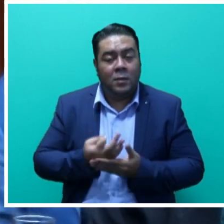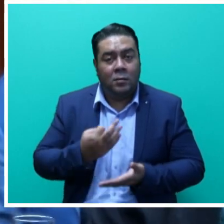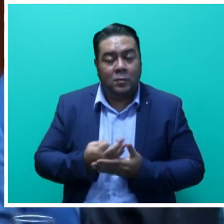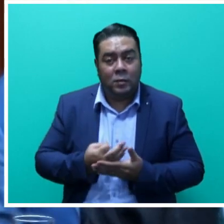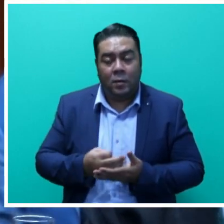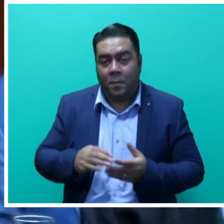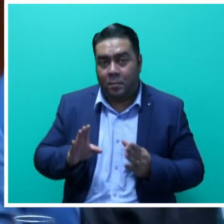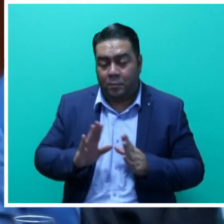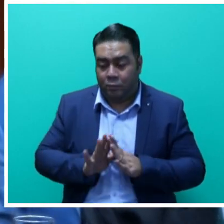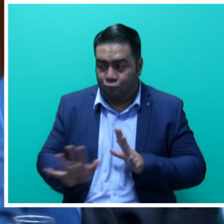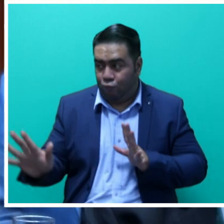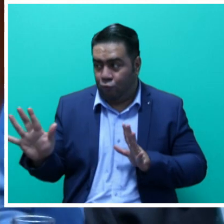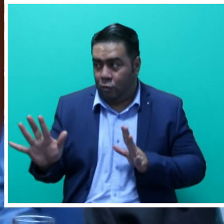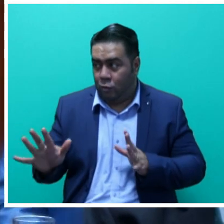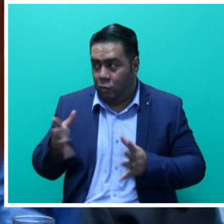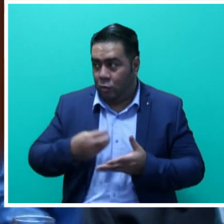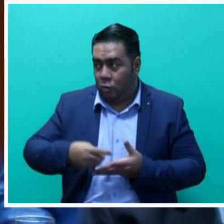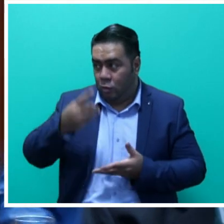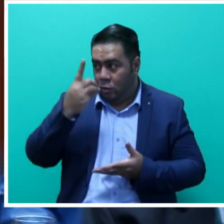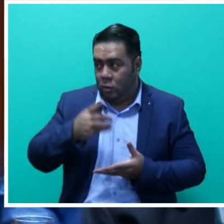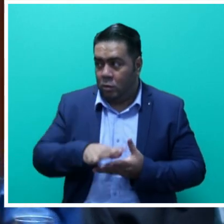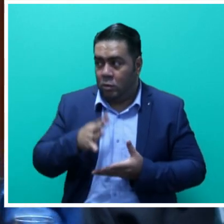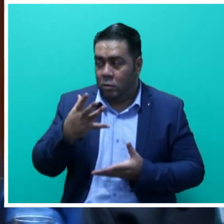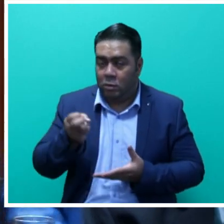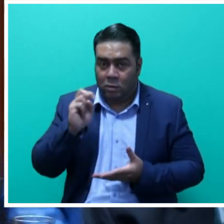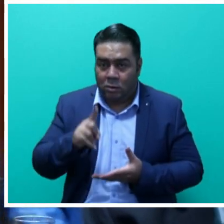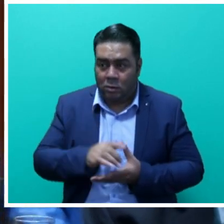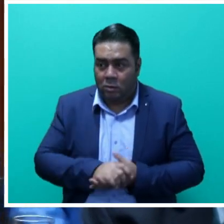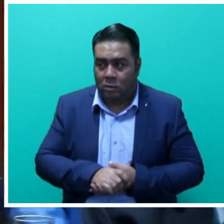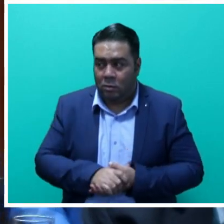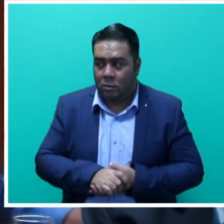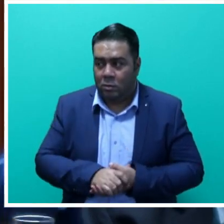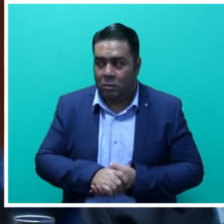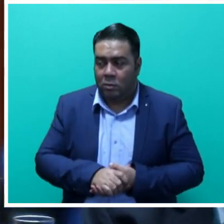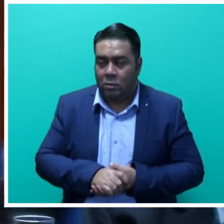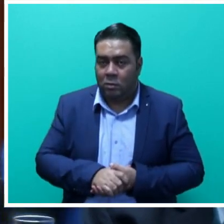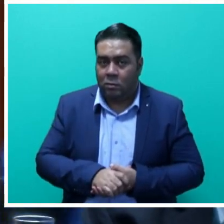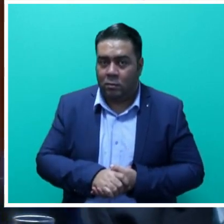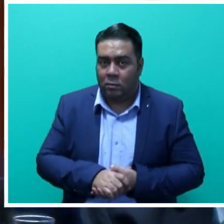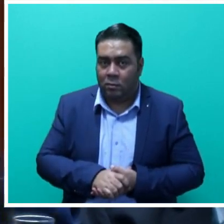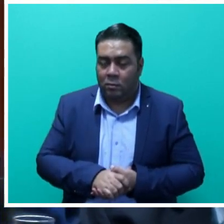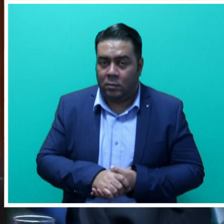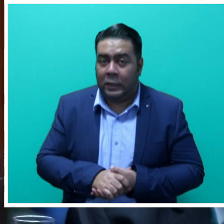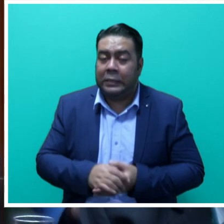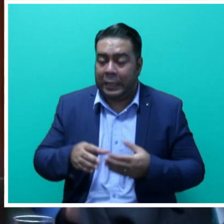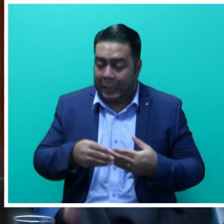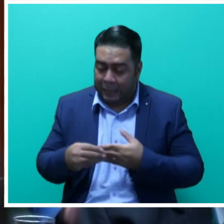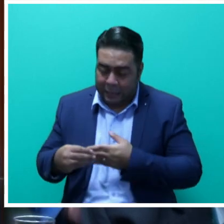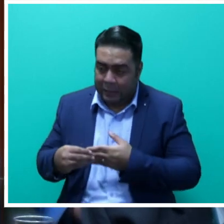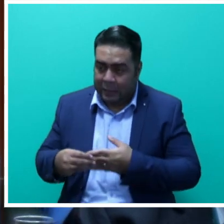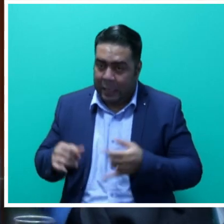allocation will be overseen by the Ministry of Finance as the borrower. The Ministry of Tourism and Civil Aviation is the lead implementing